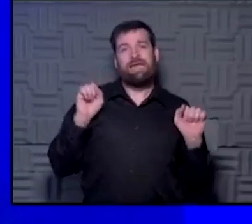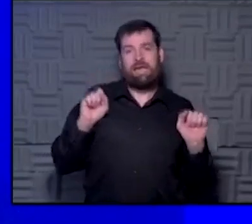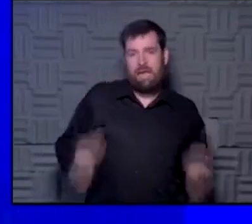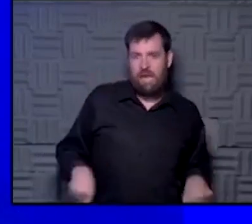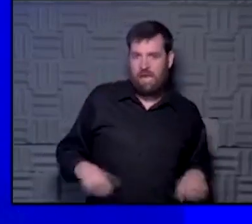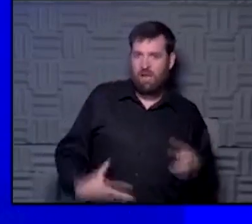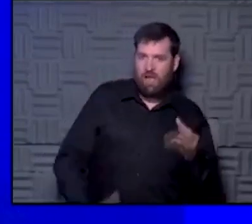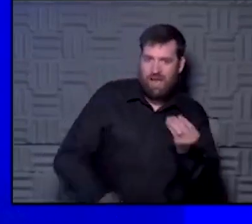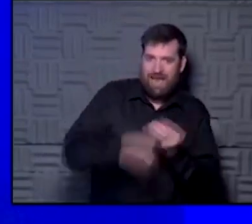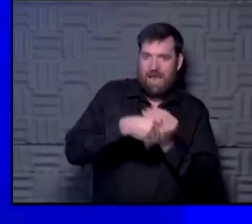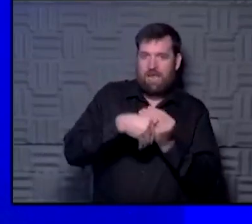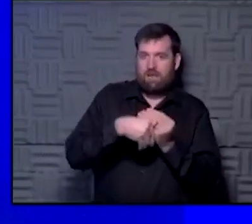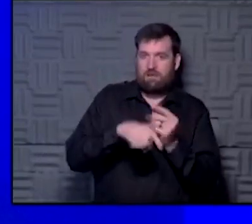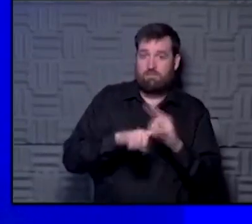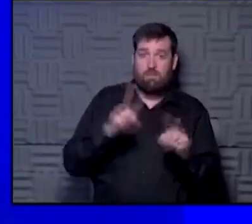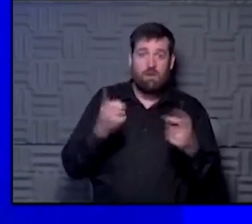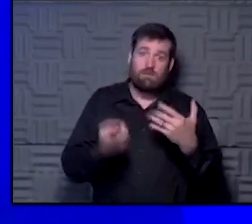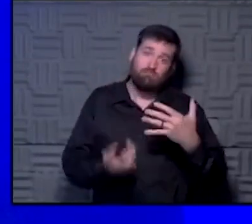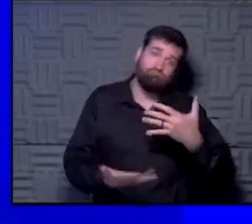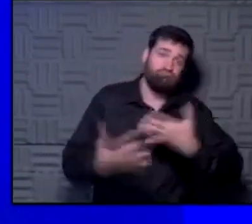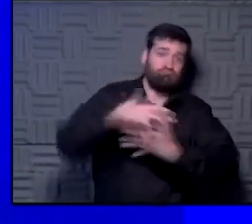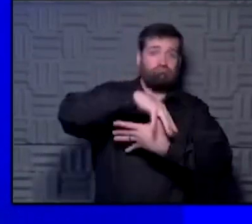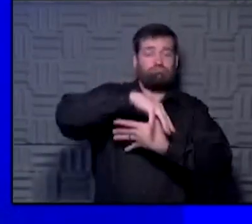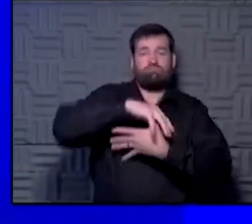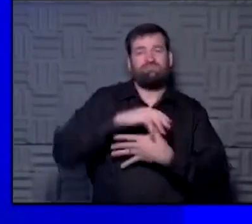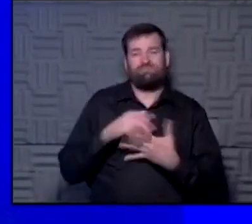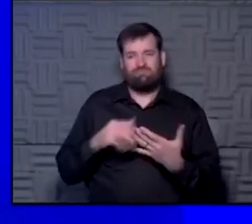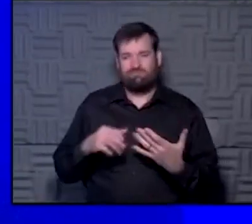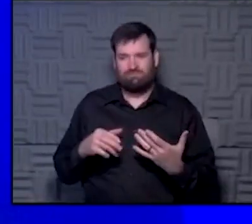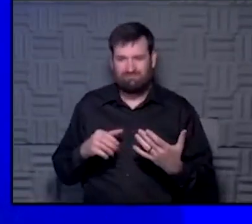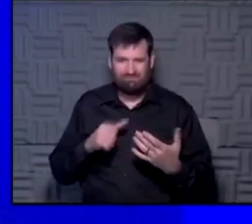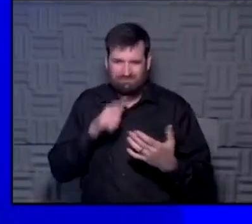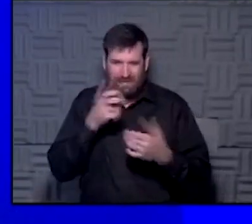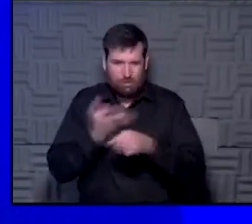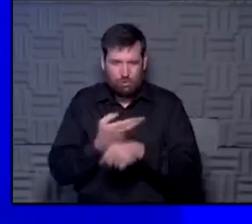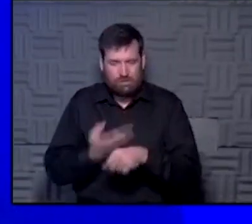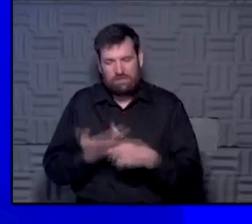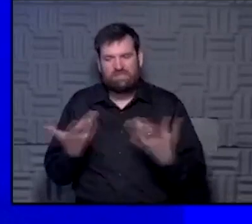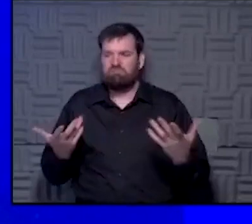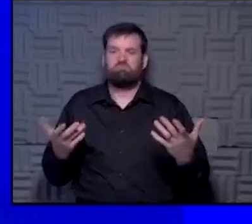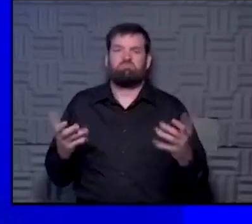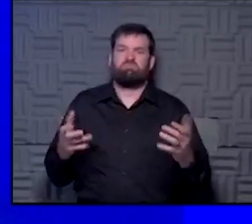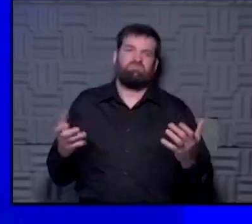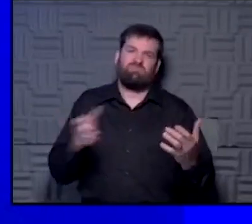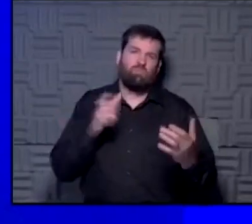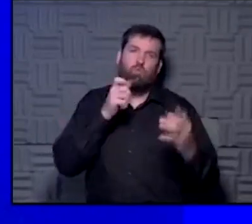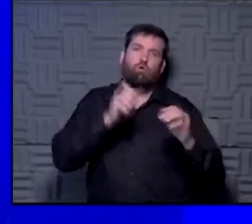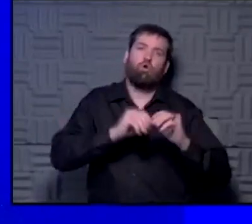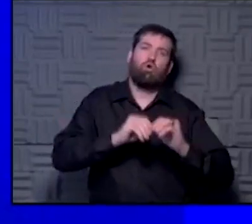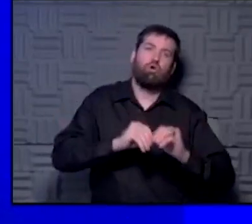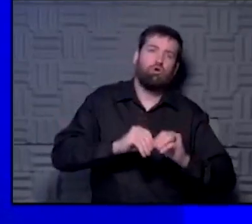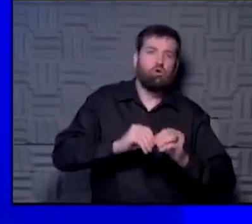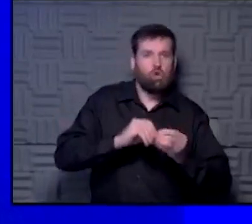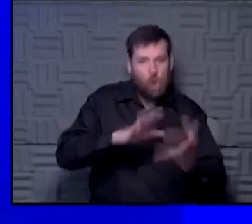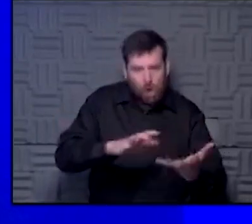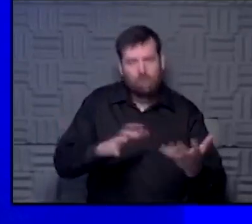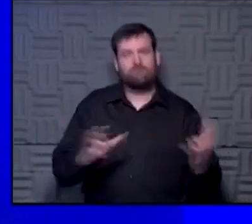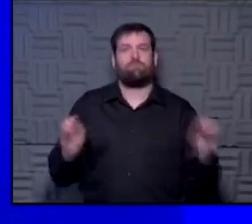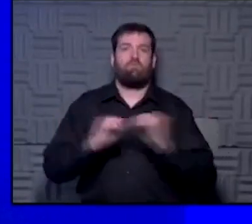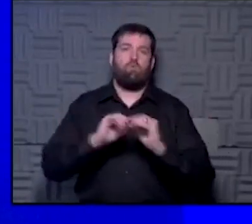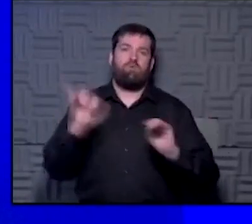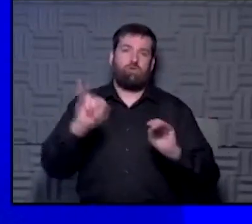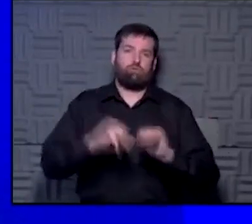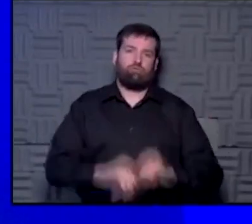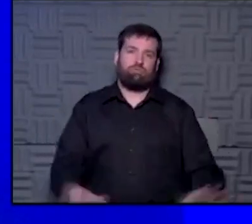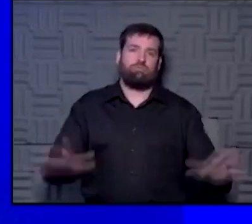adjunct, but not using it really doesn't cause a lot of harm either, or more infections per se. Even we know